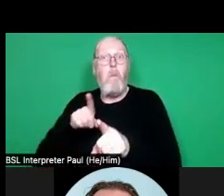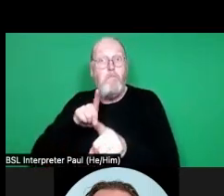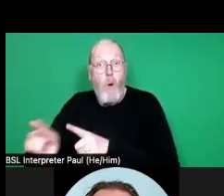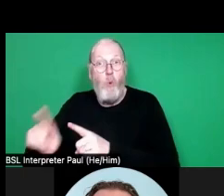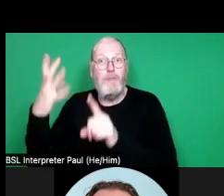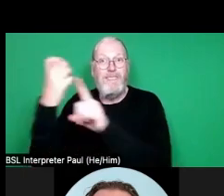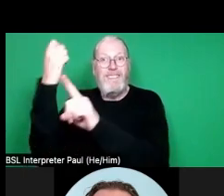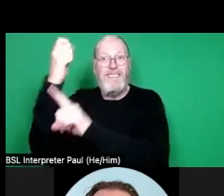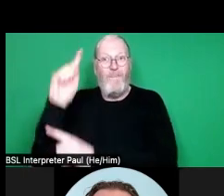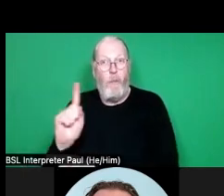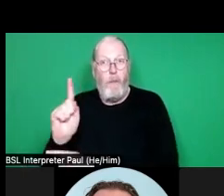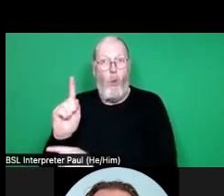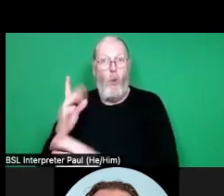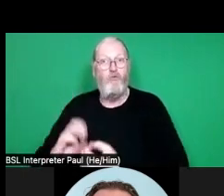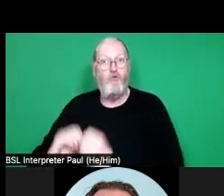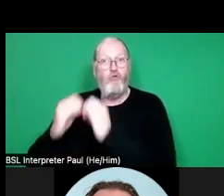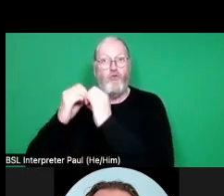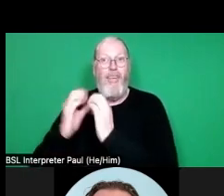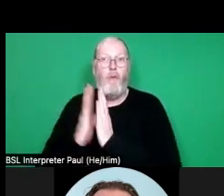And again,